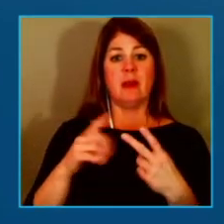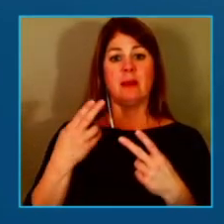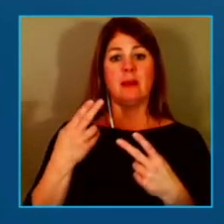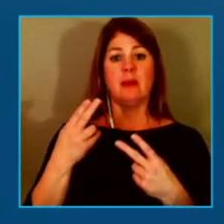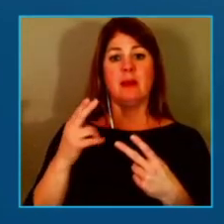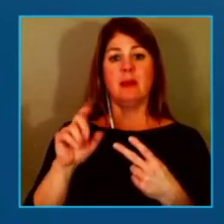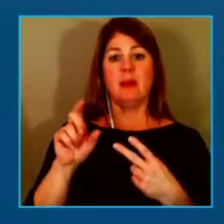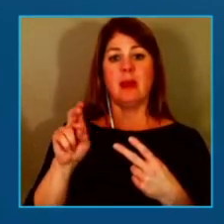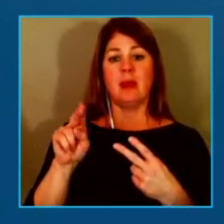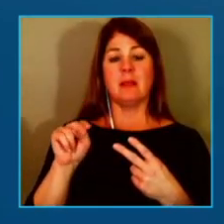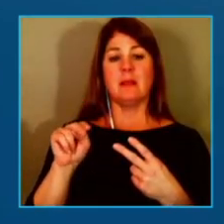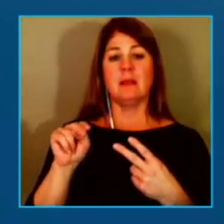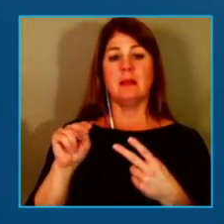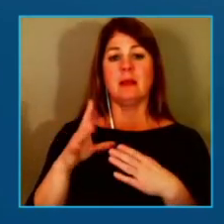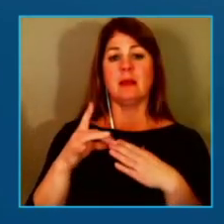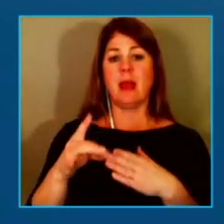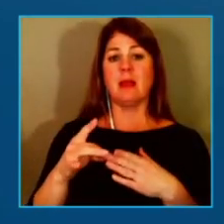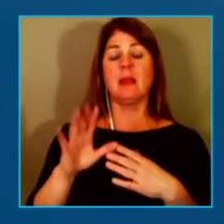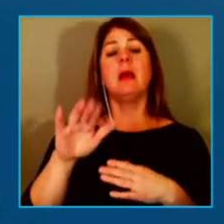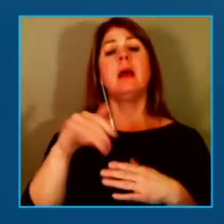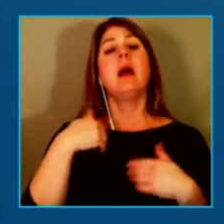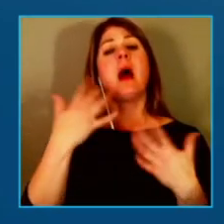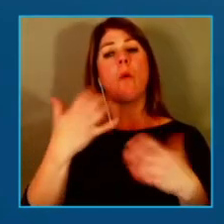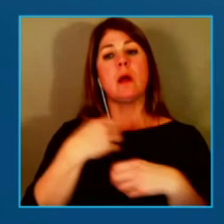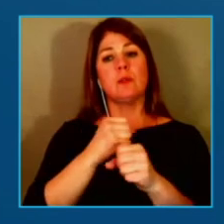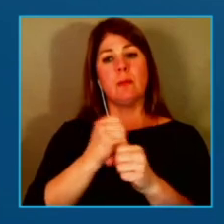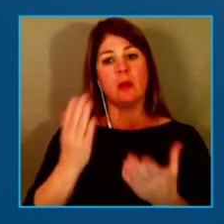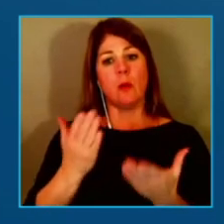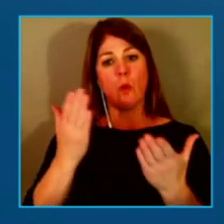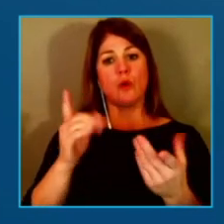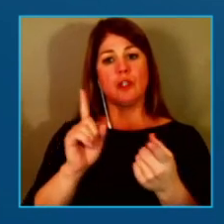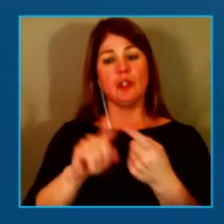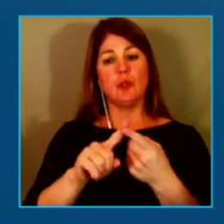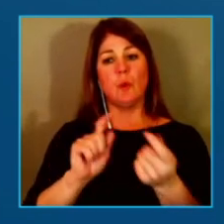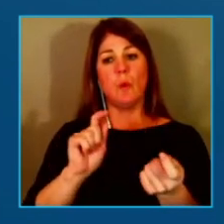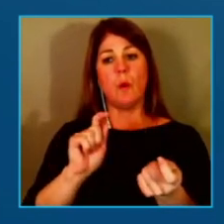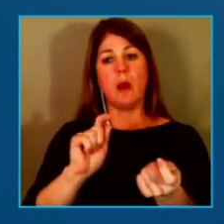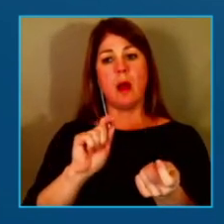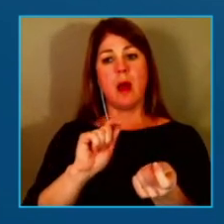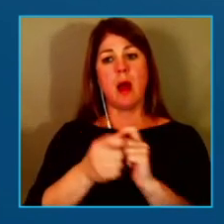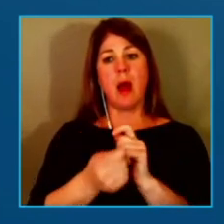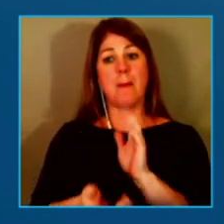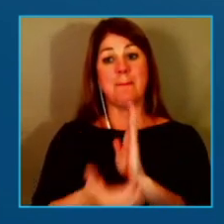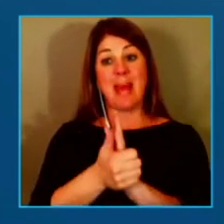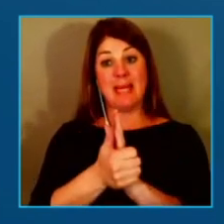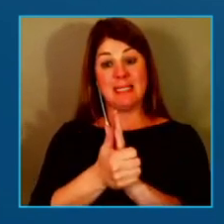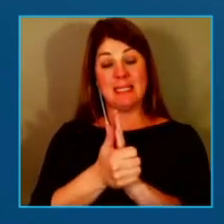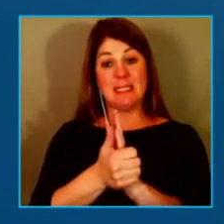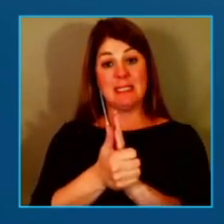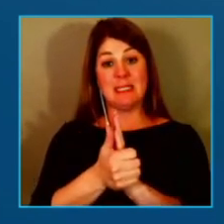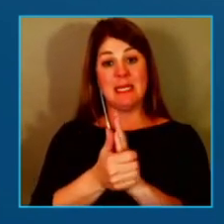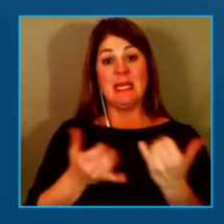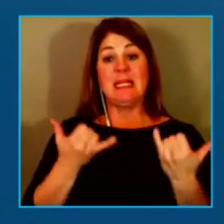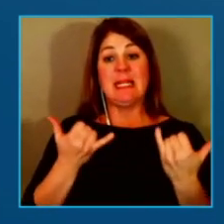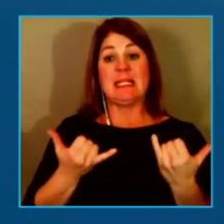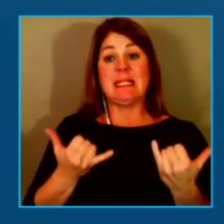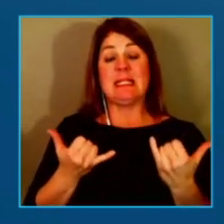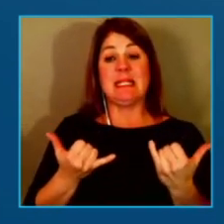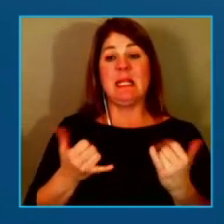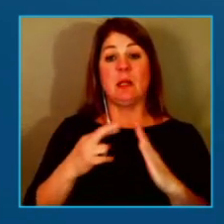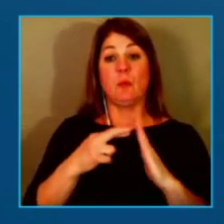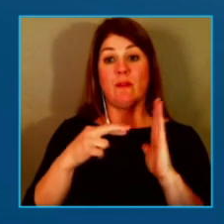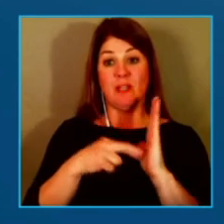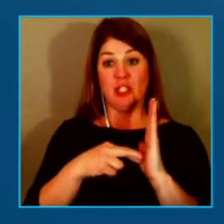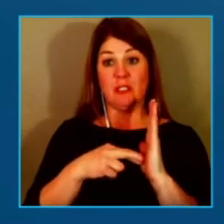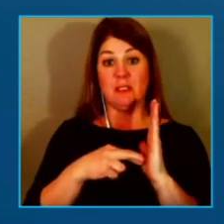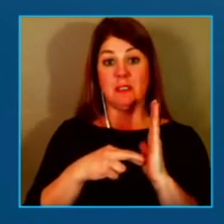how I want to make a motion to amend the existing meetings provision in